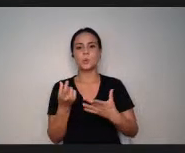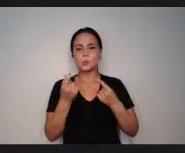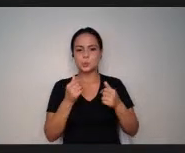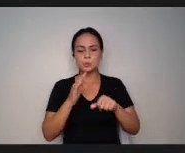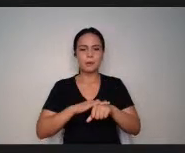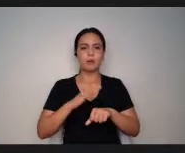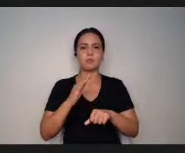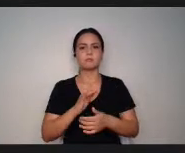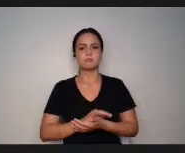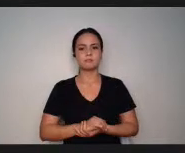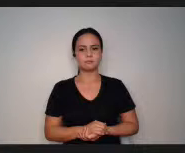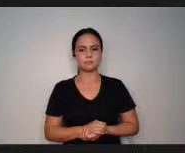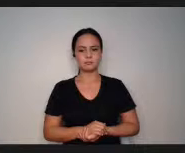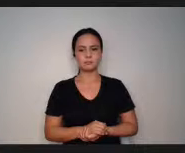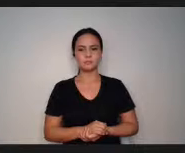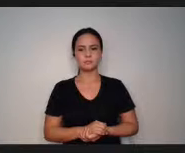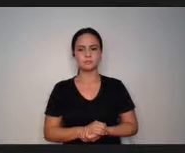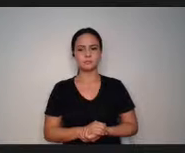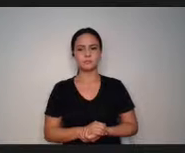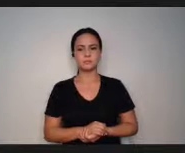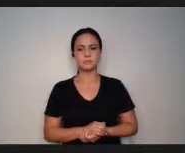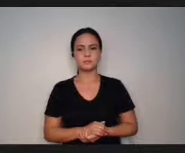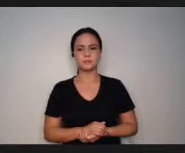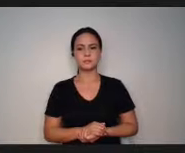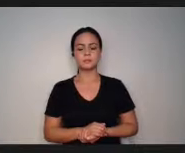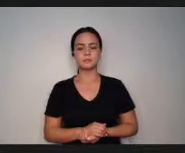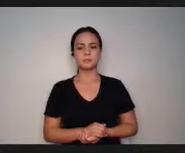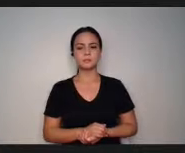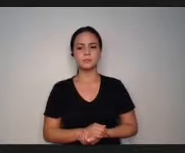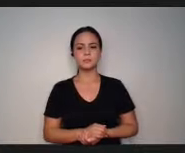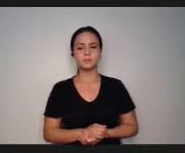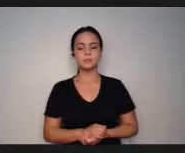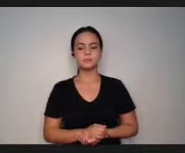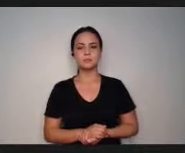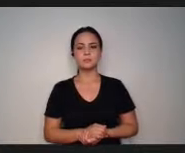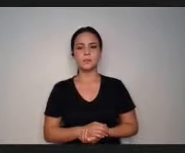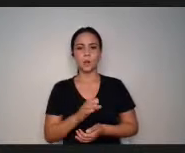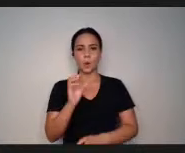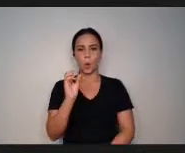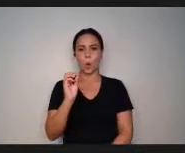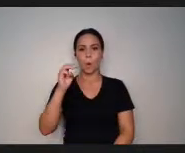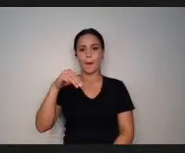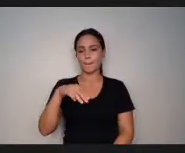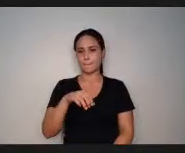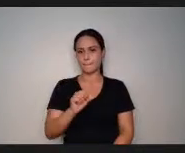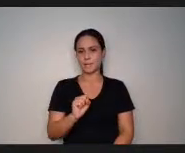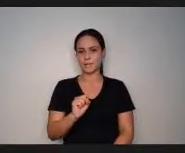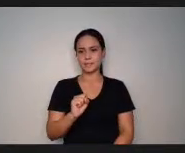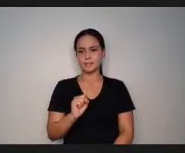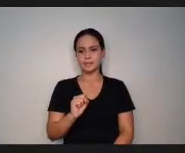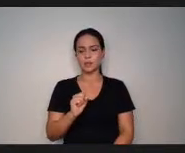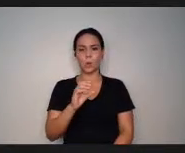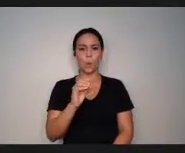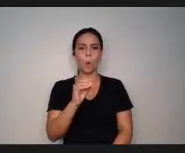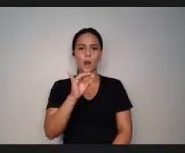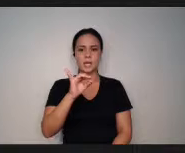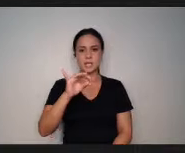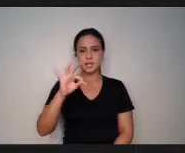And in the WHO and the ILO just released a joint estimate